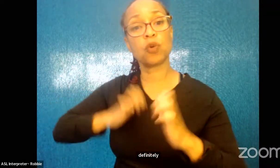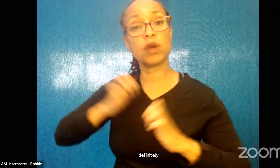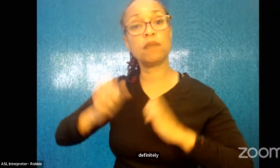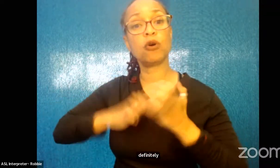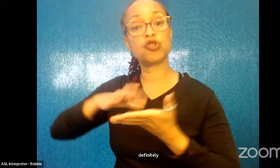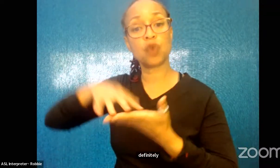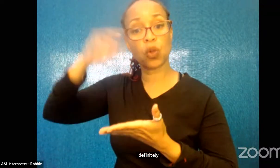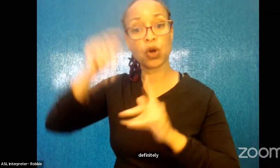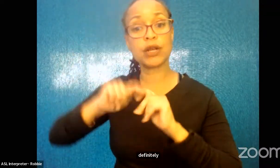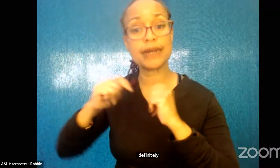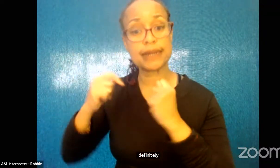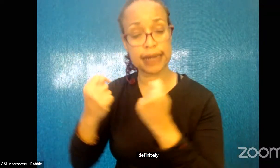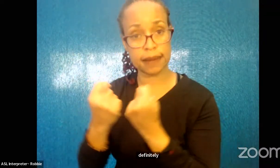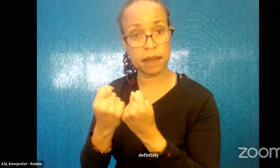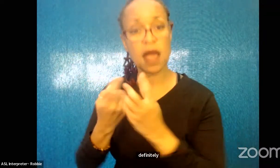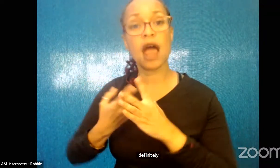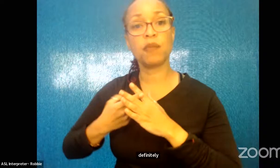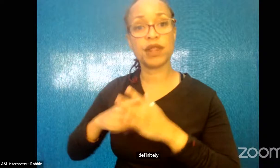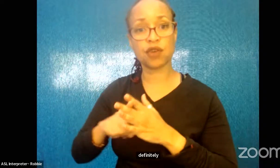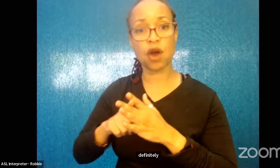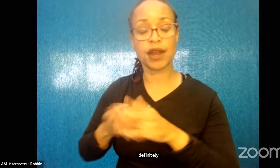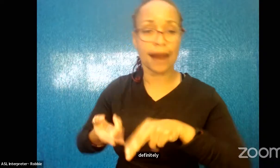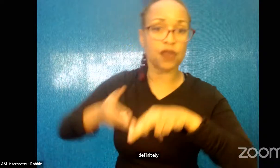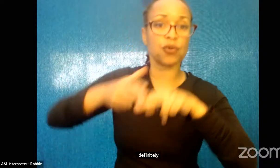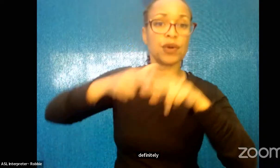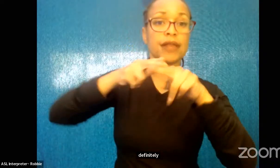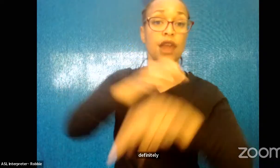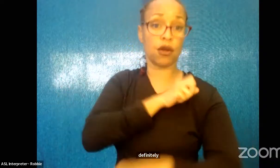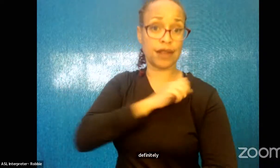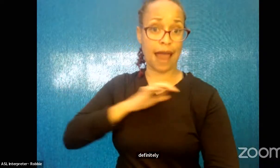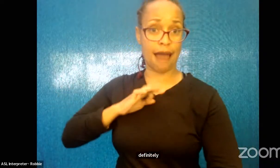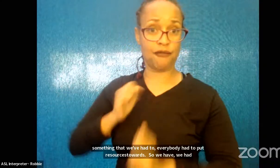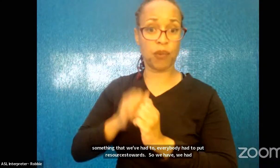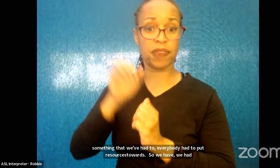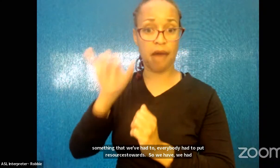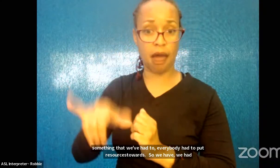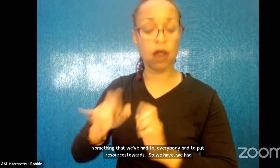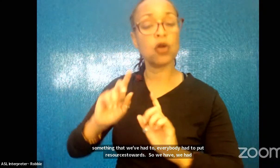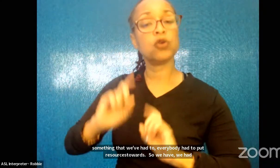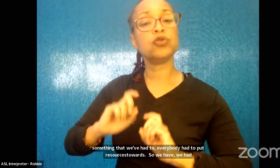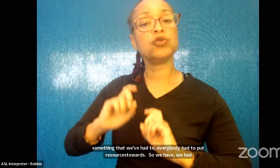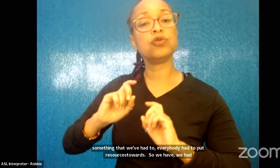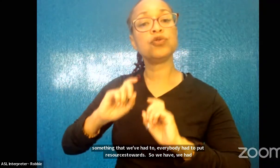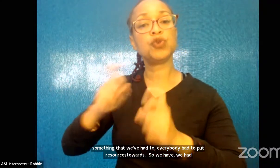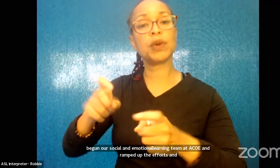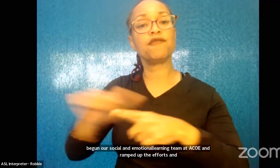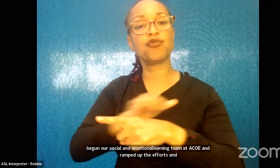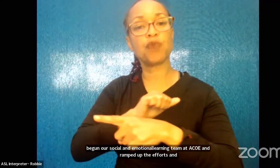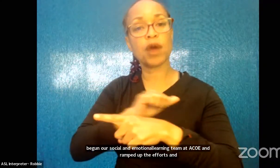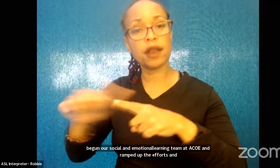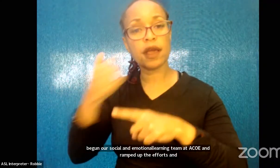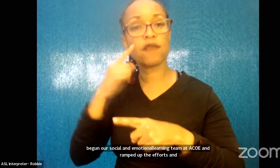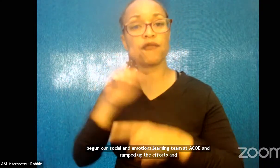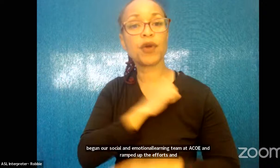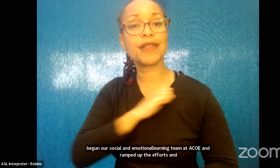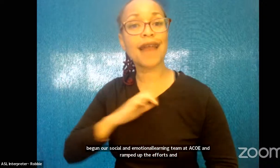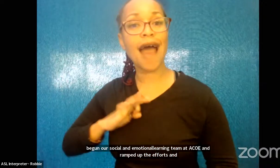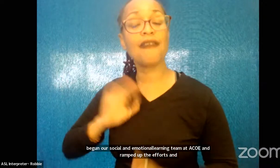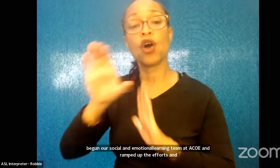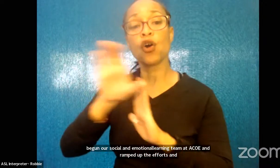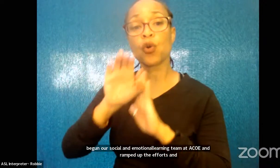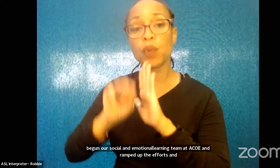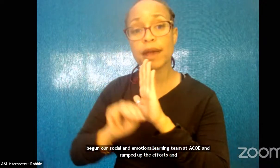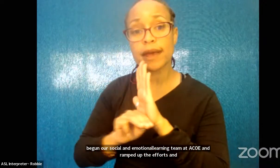ACOE and have ramped up those efforts and increased our staffing along that line to provide trainings for staff, curriculum for school